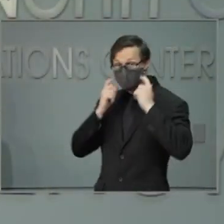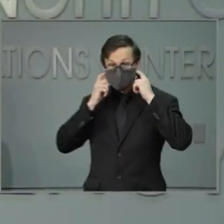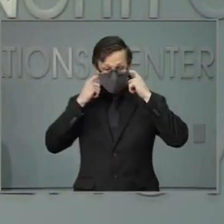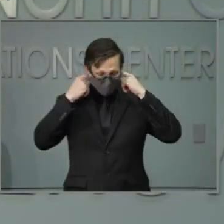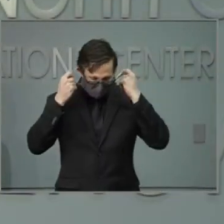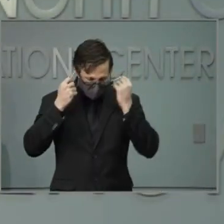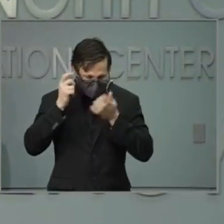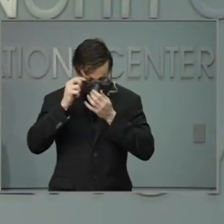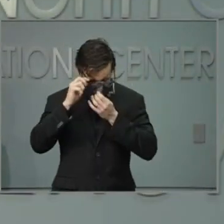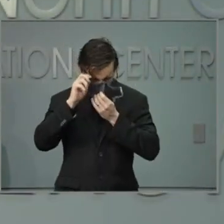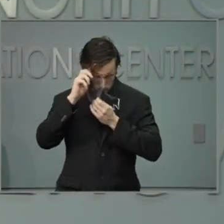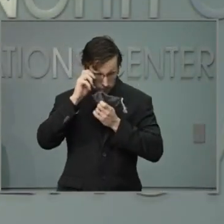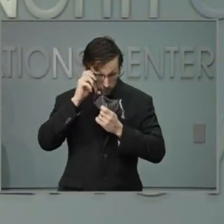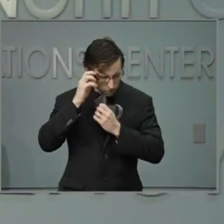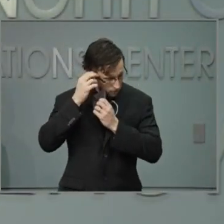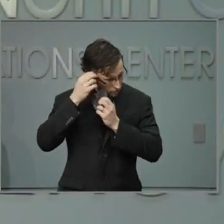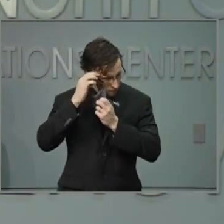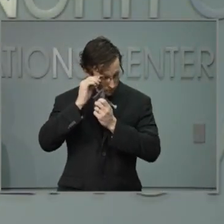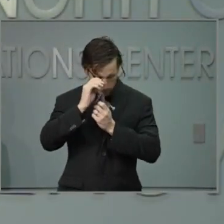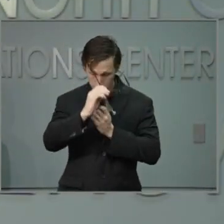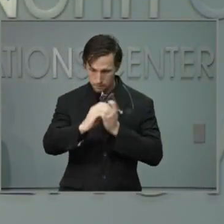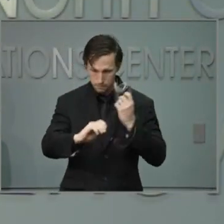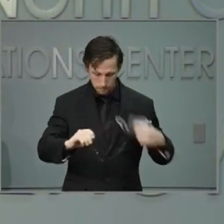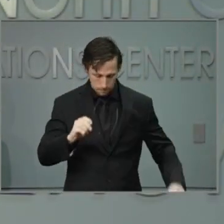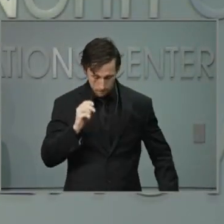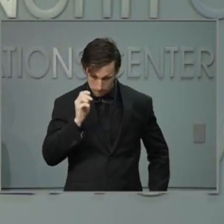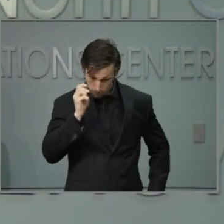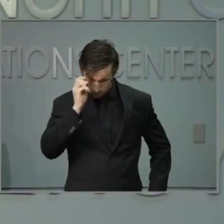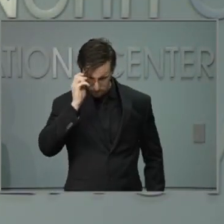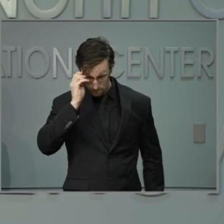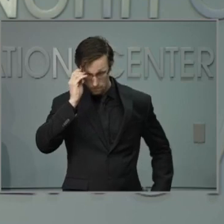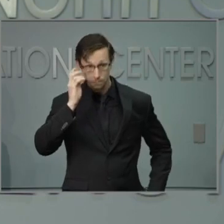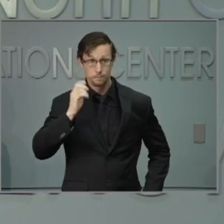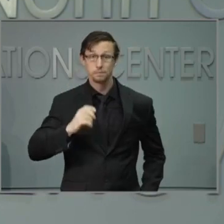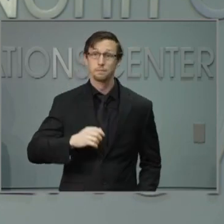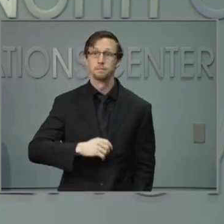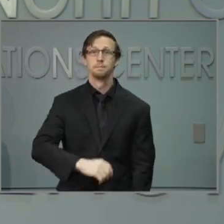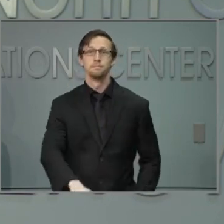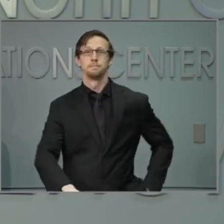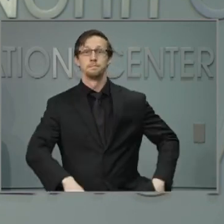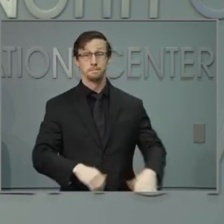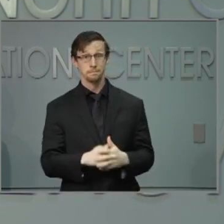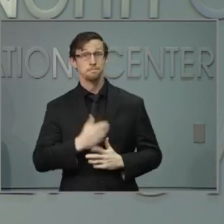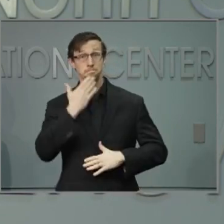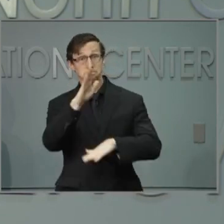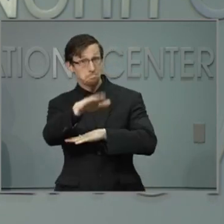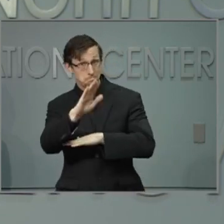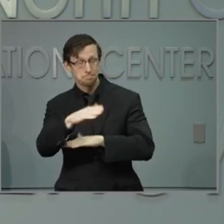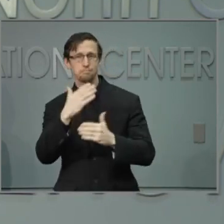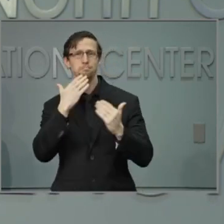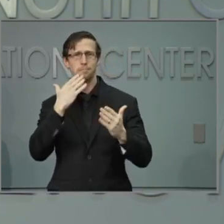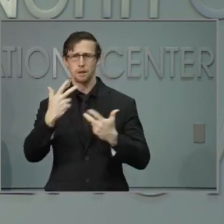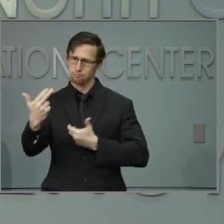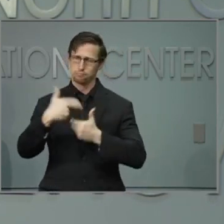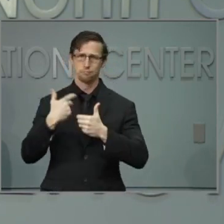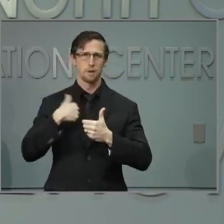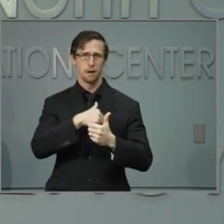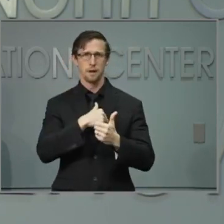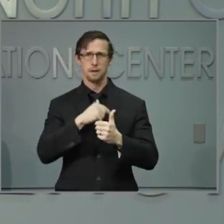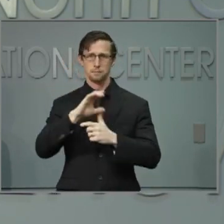Good afternoon, everybody, and thank you for joining today's update on COVID-19 in North Carolina. As of today, we have